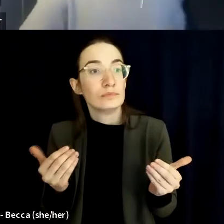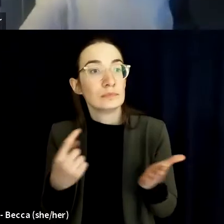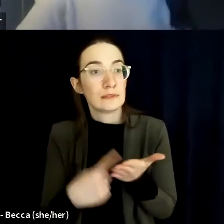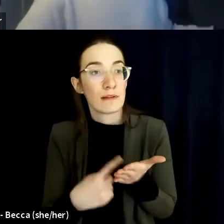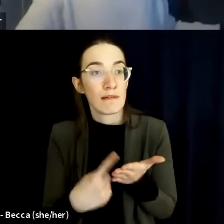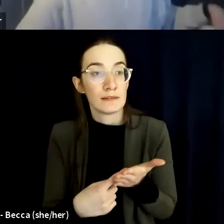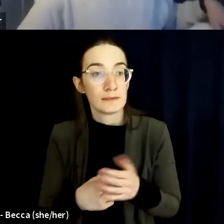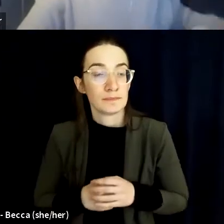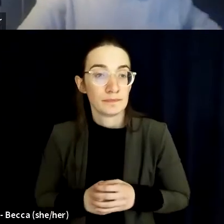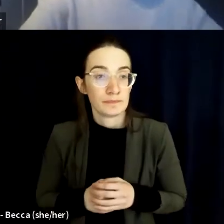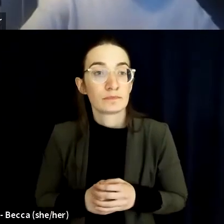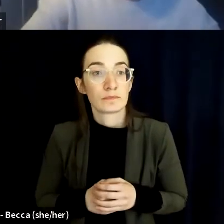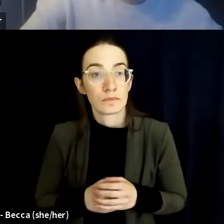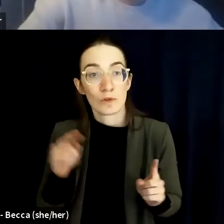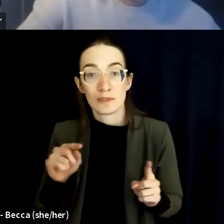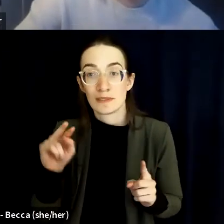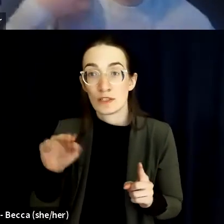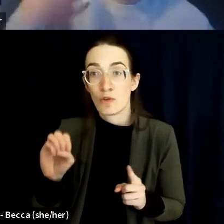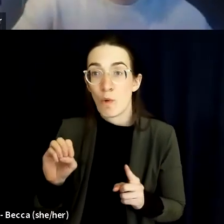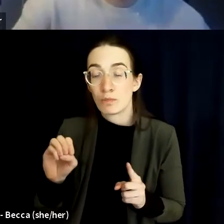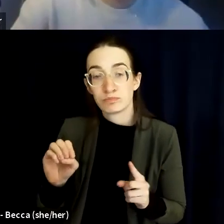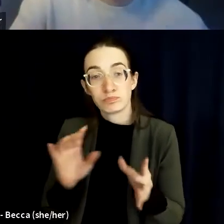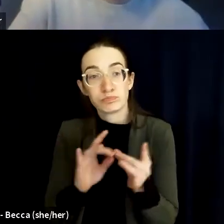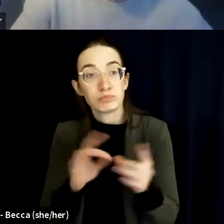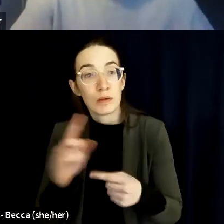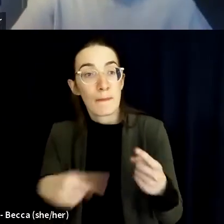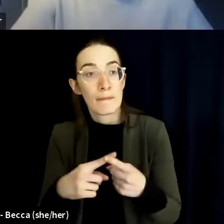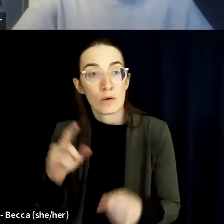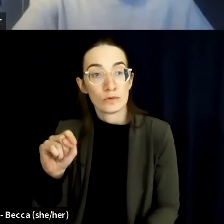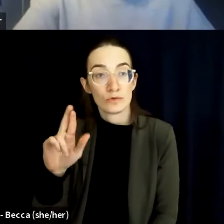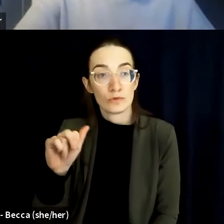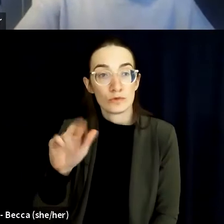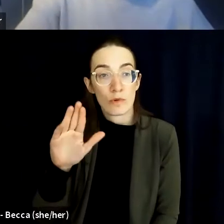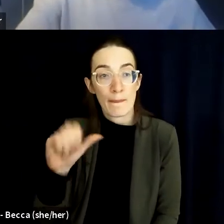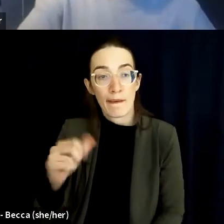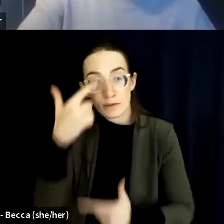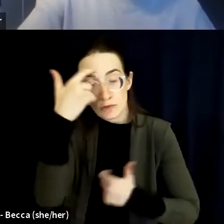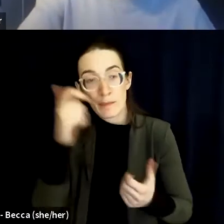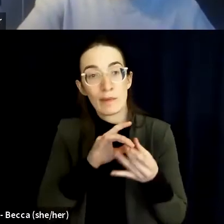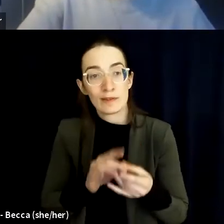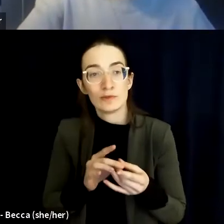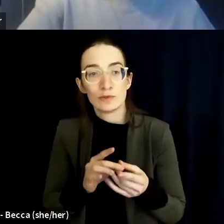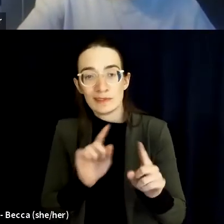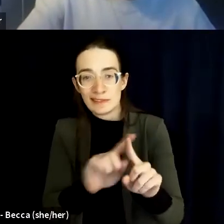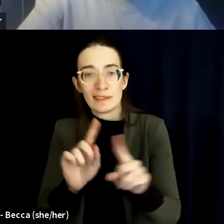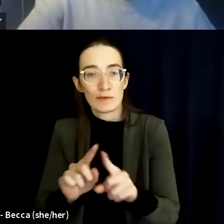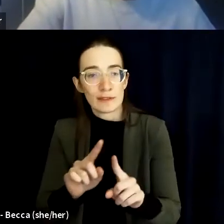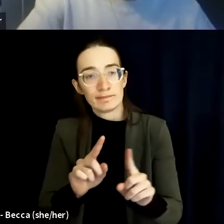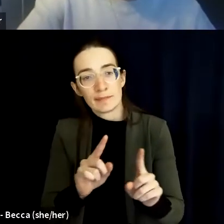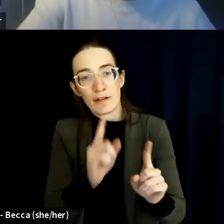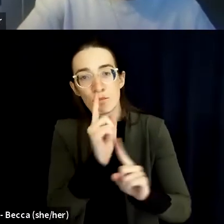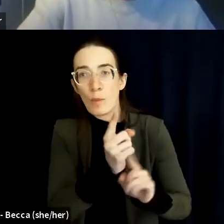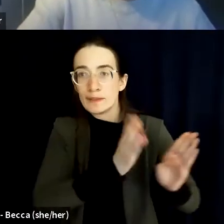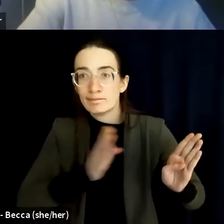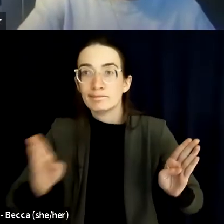So this is a note about trauma and the relationships at different points in time. So I talk a little bit more about